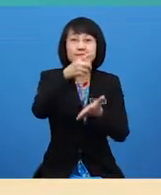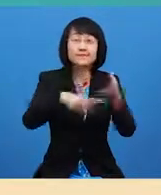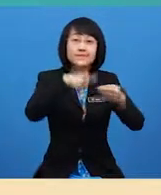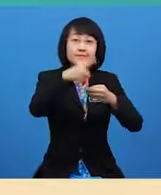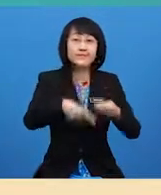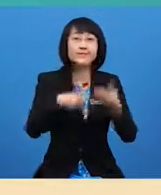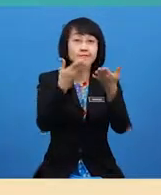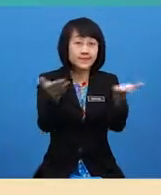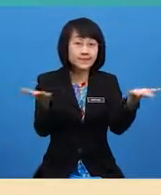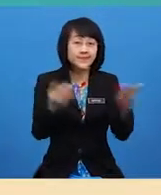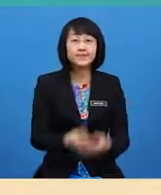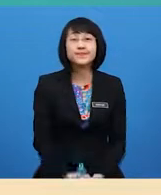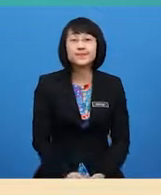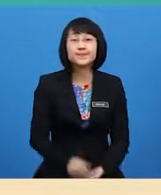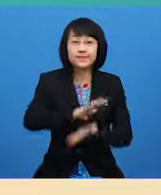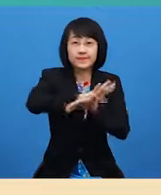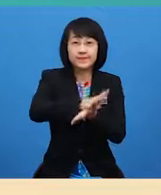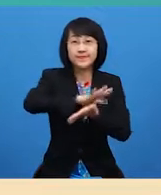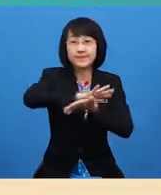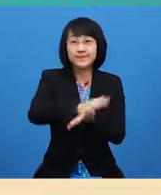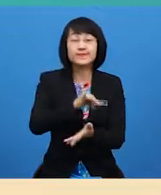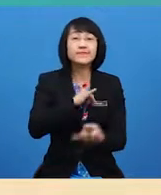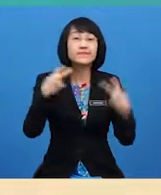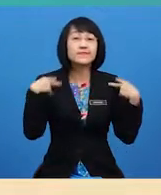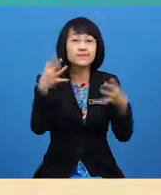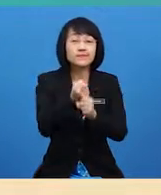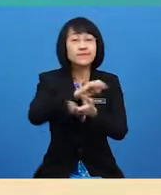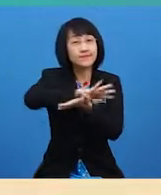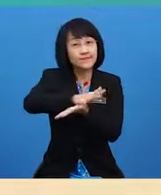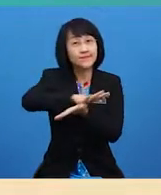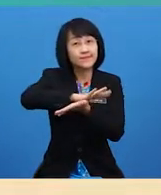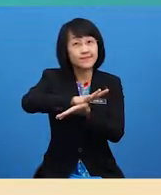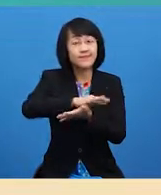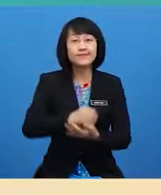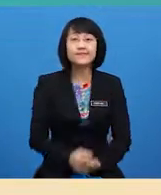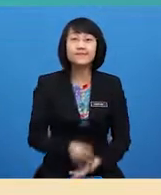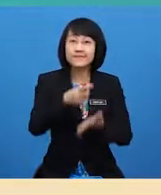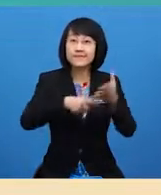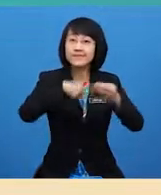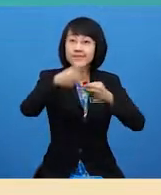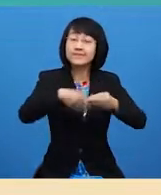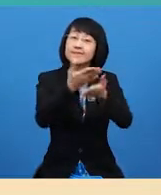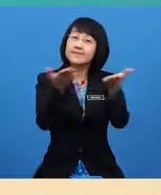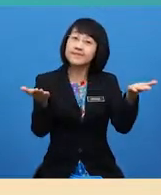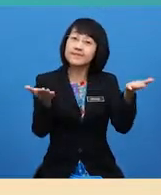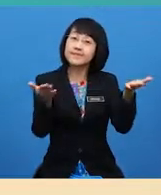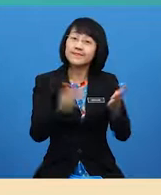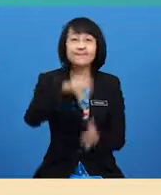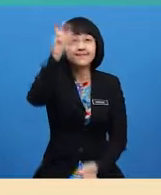What about you? Cheese, cheese, I've got cheese. What about